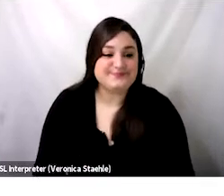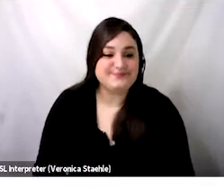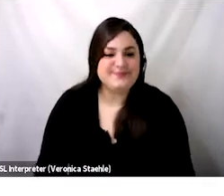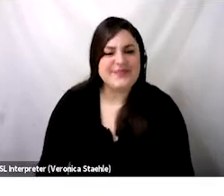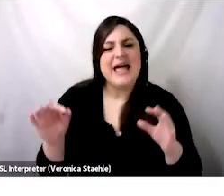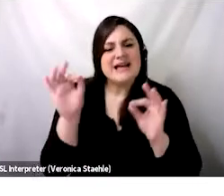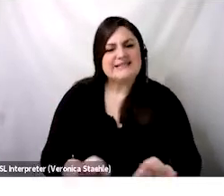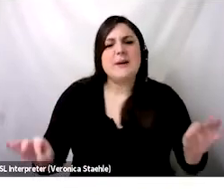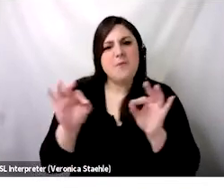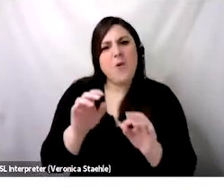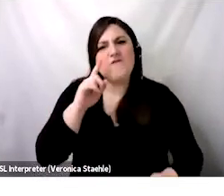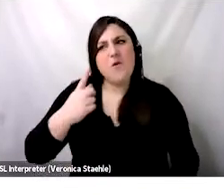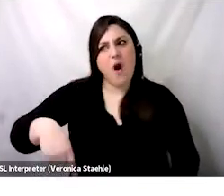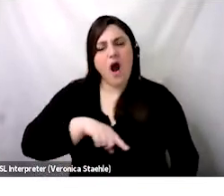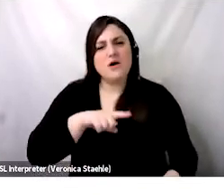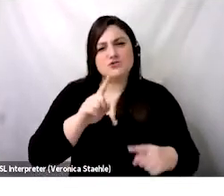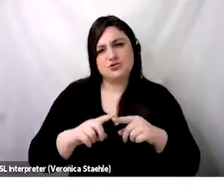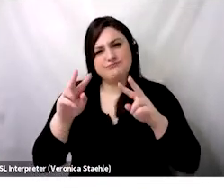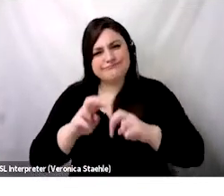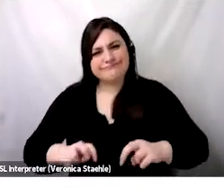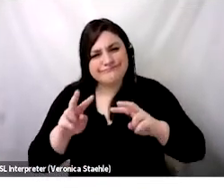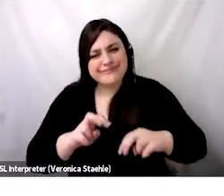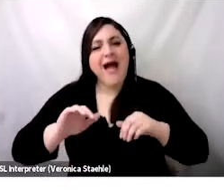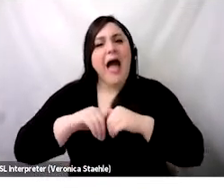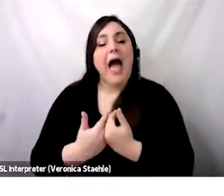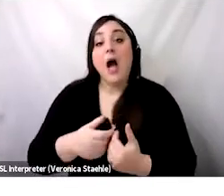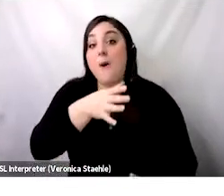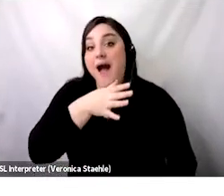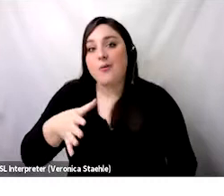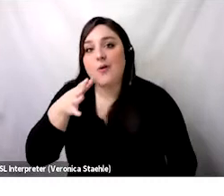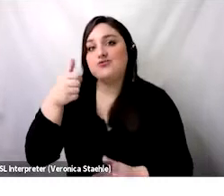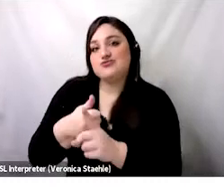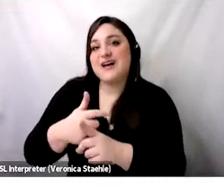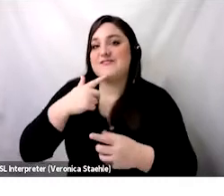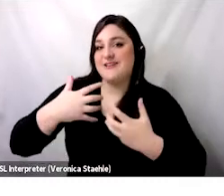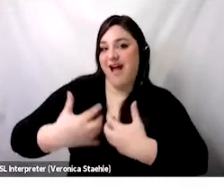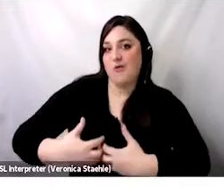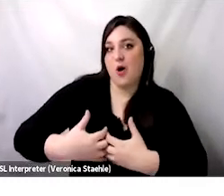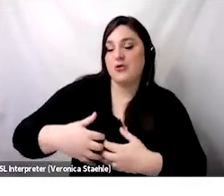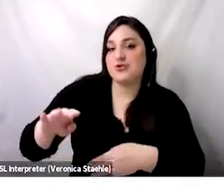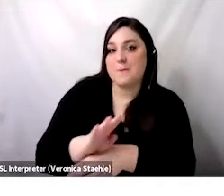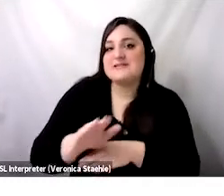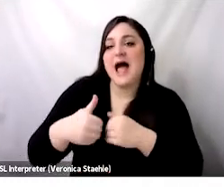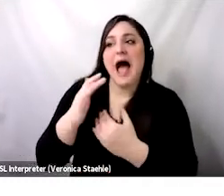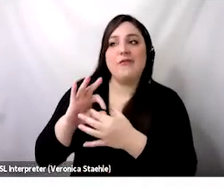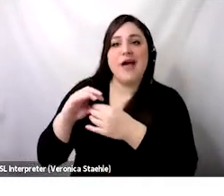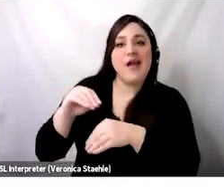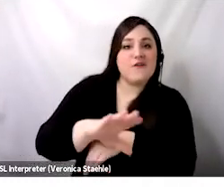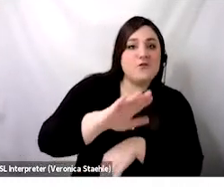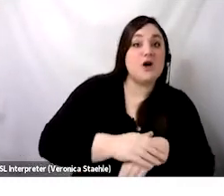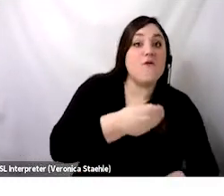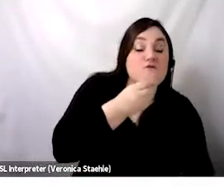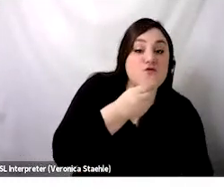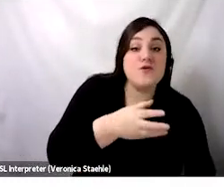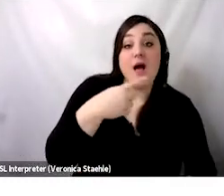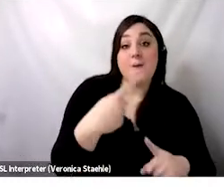the industrial agriculture and its part in both food and the textile industry. So we'll talk about